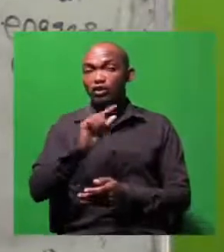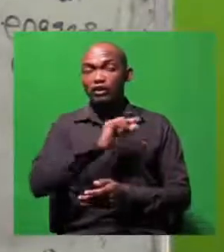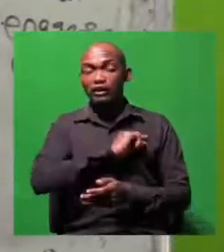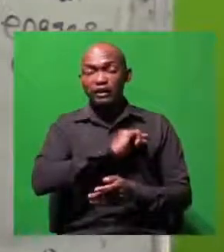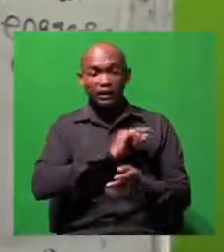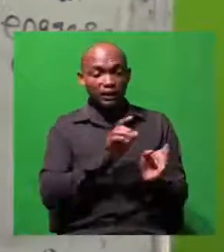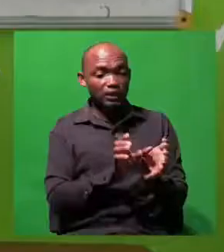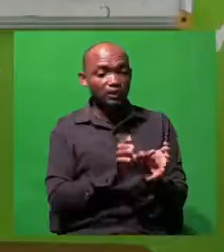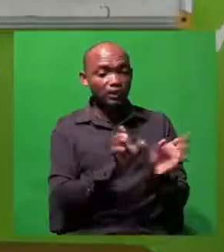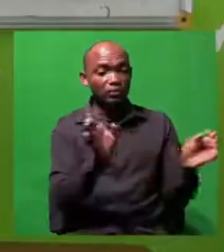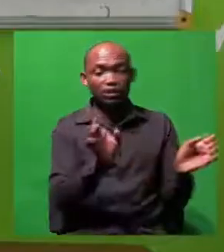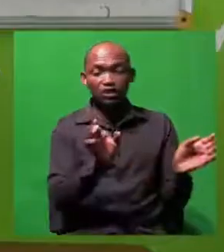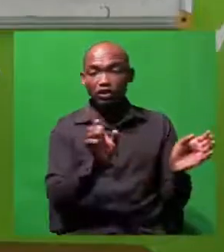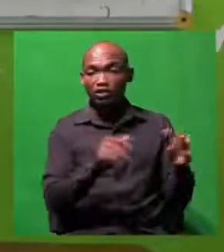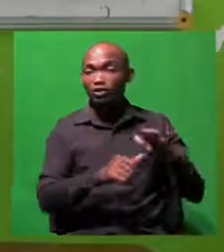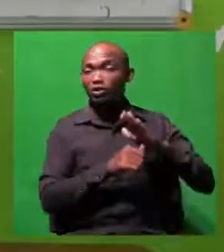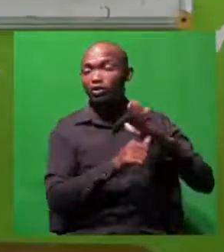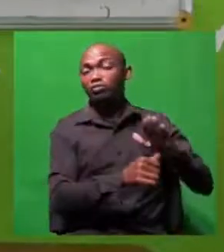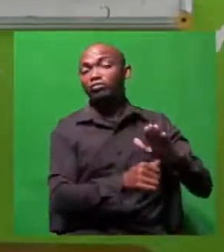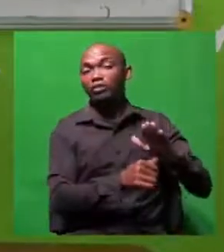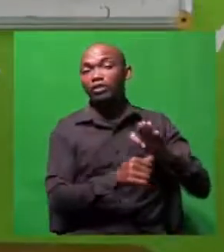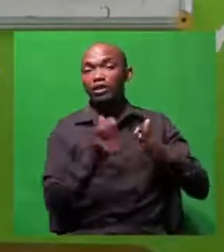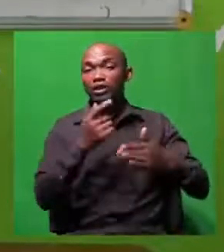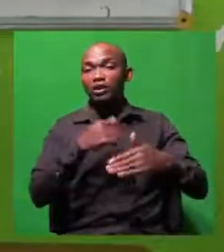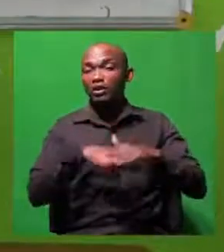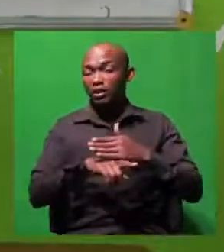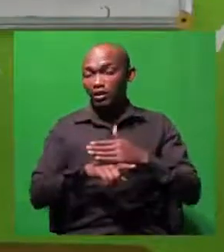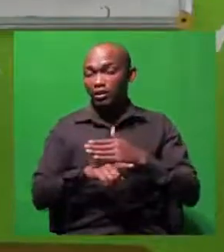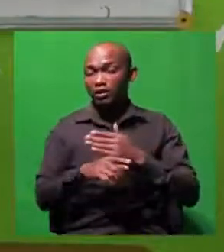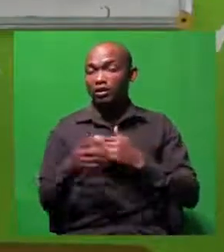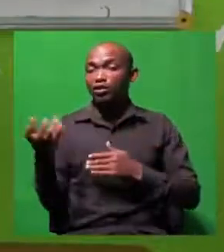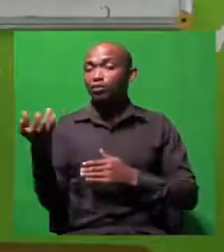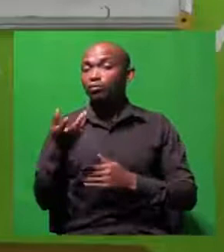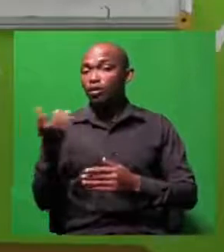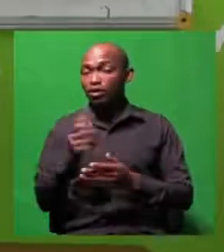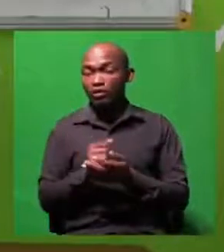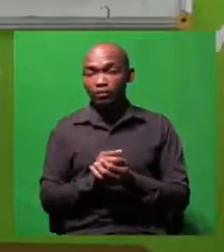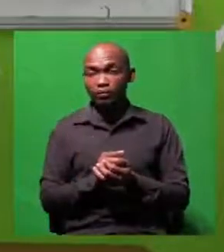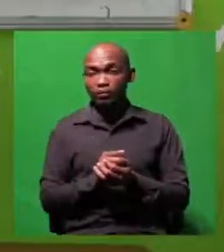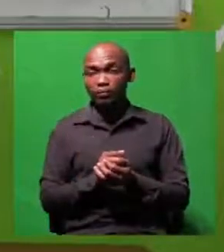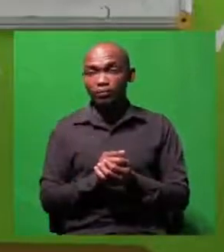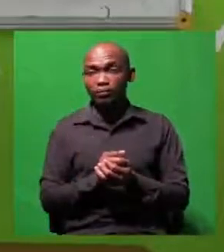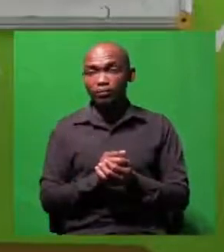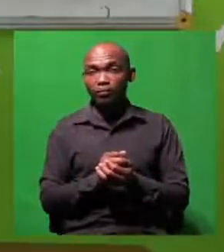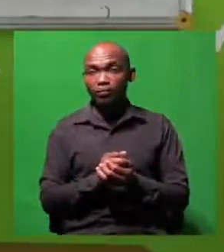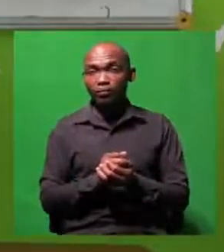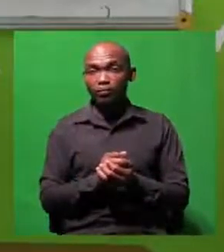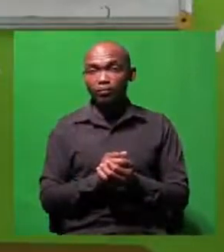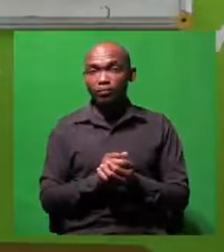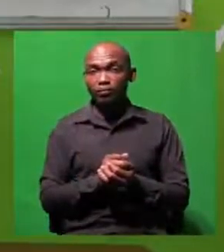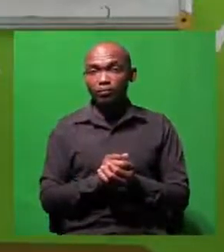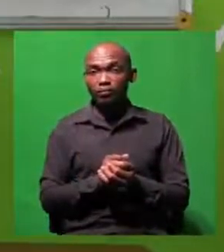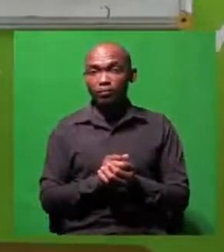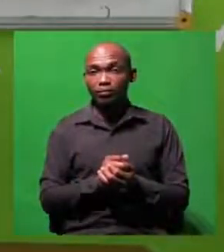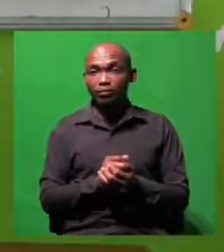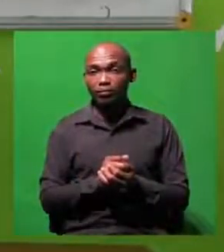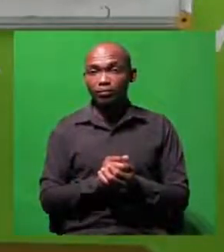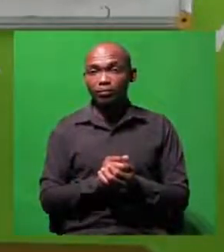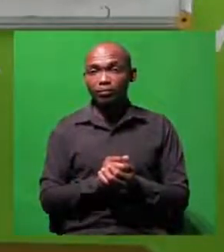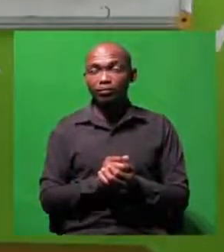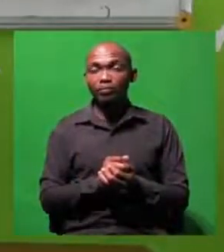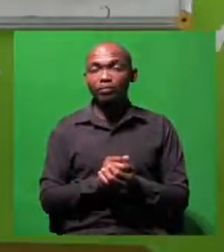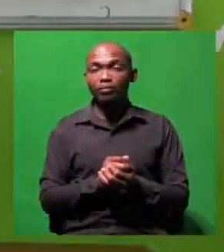There was no sex discrimination in sex, or there was no